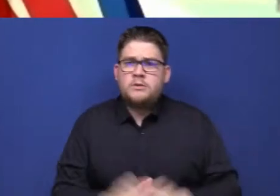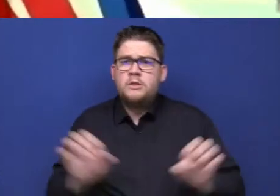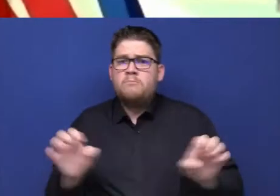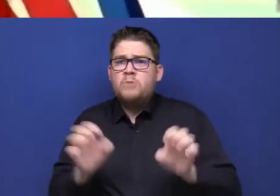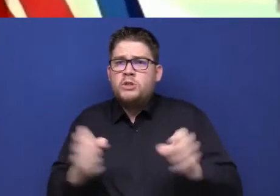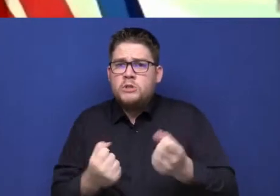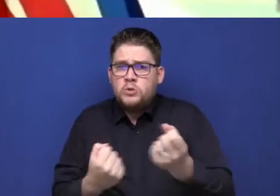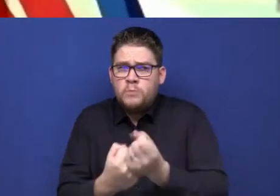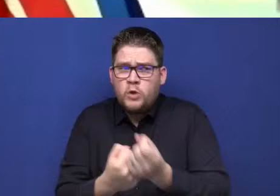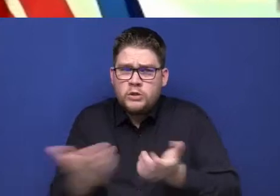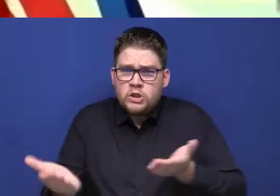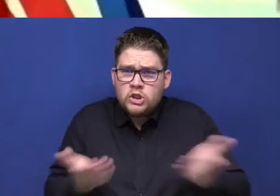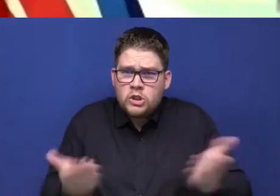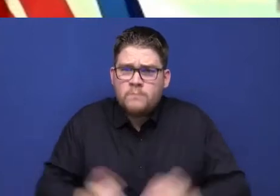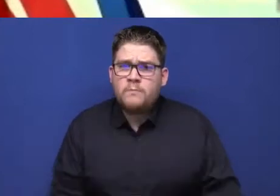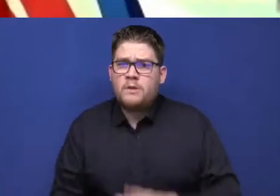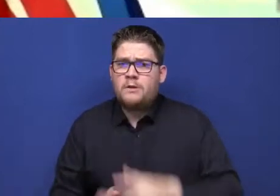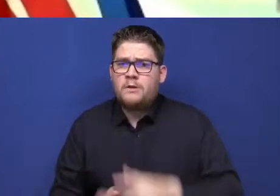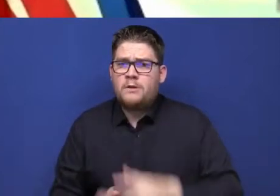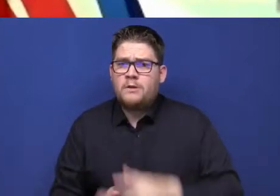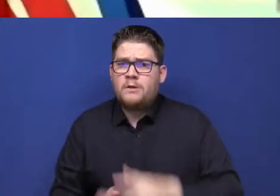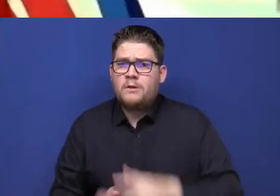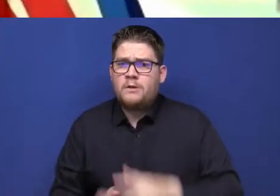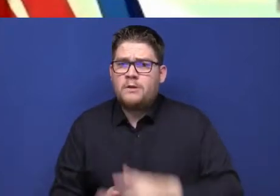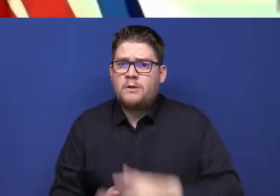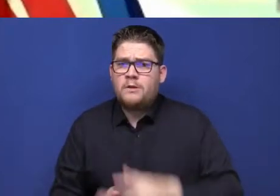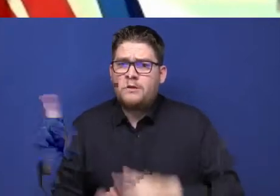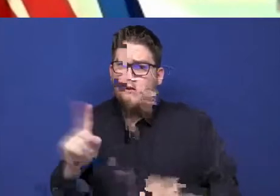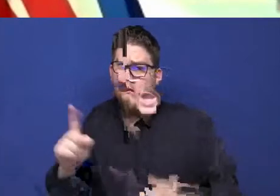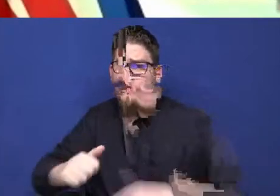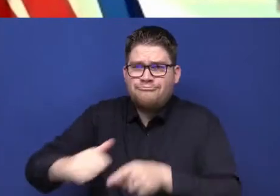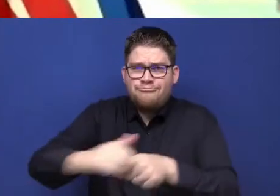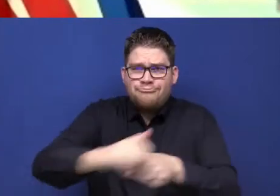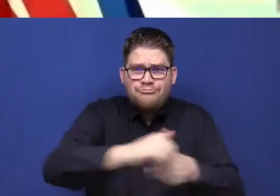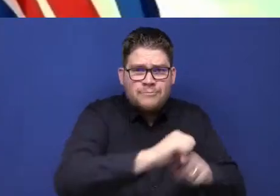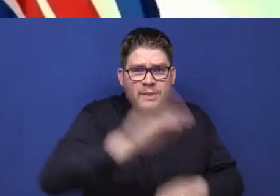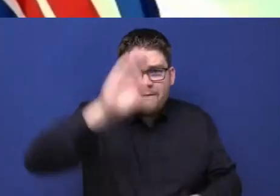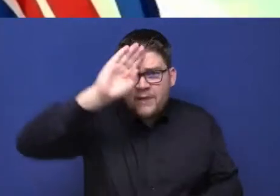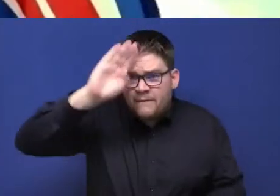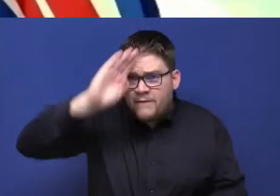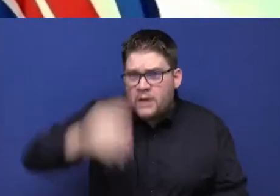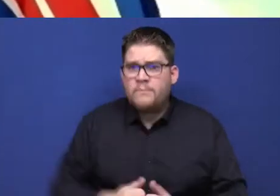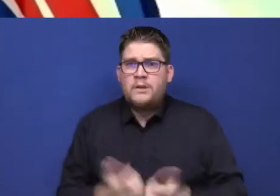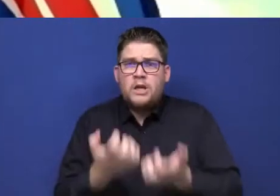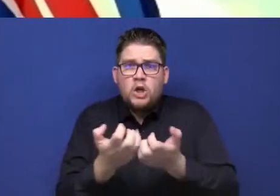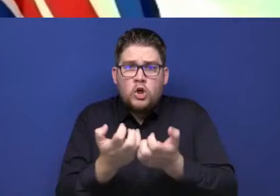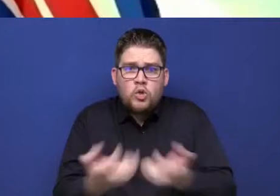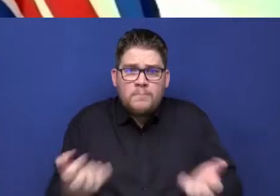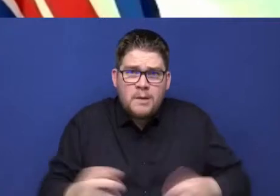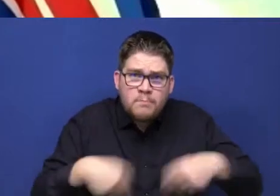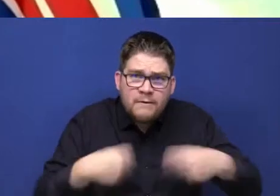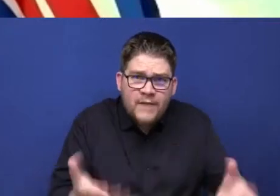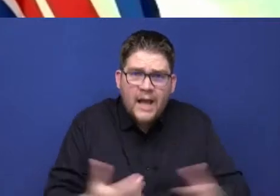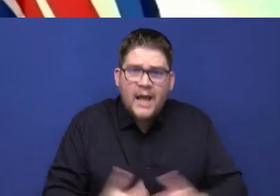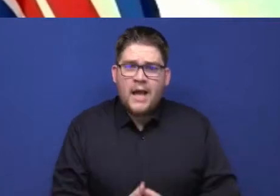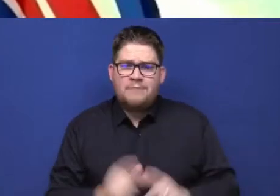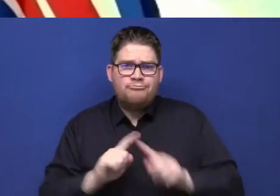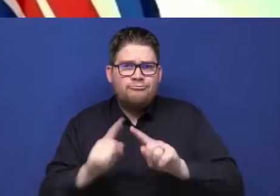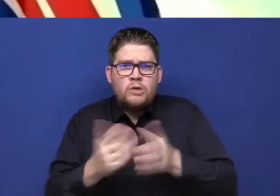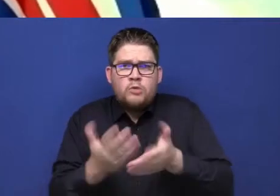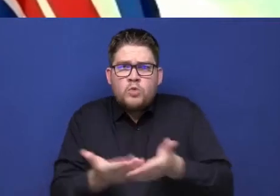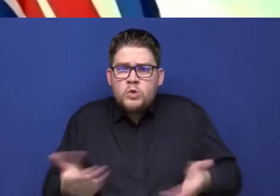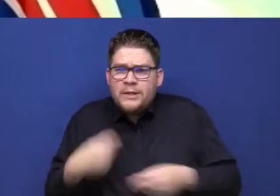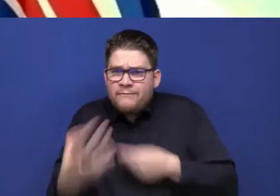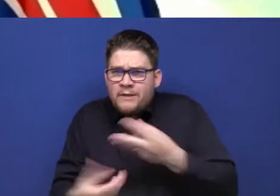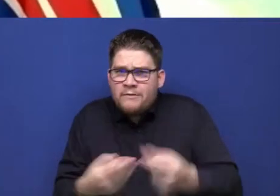equipment. Once this fire season is over, I can assure you that our work to support communities and partners is a constant process of relationship building and